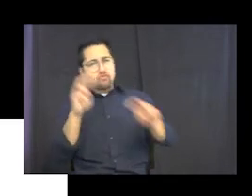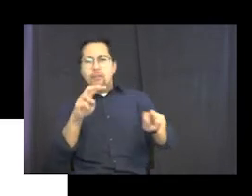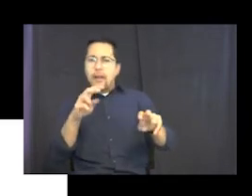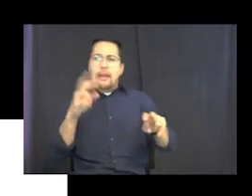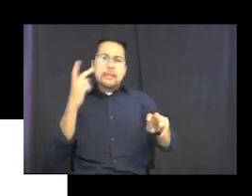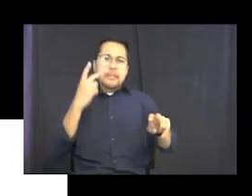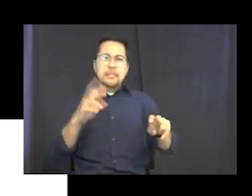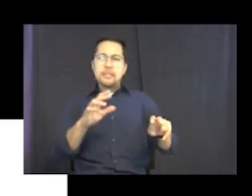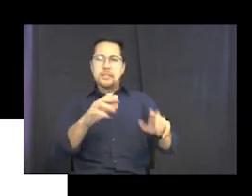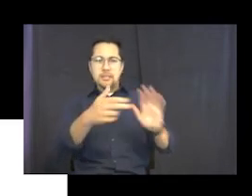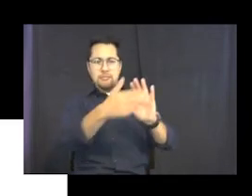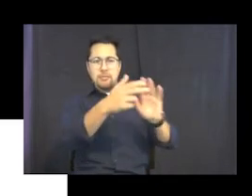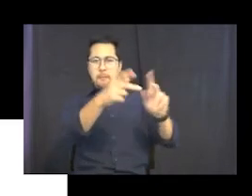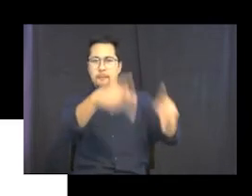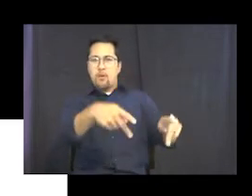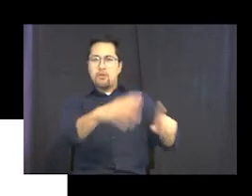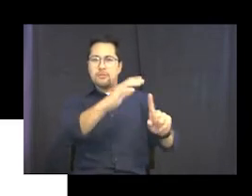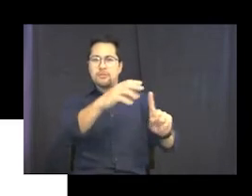and acquaintances.